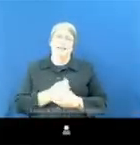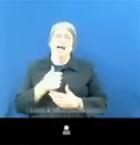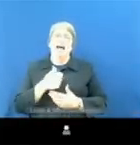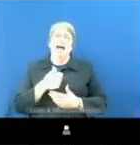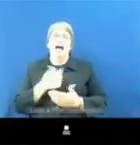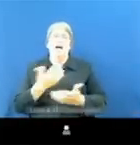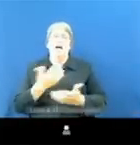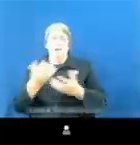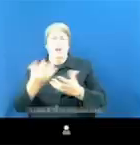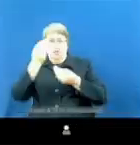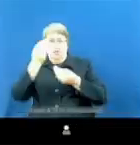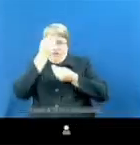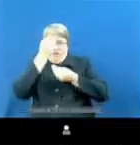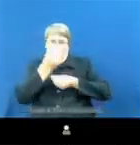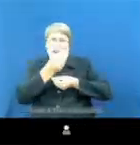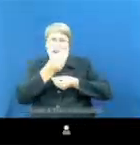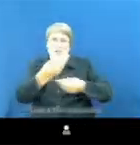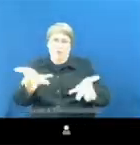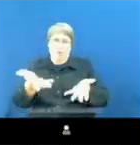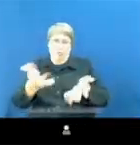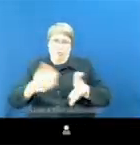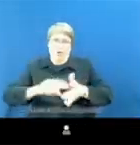that out there right in the beginning.